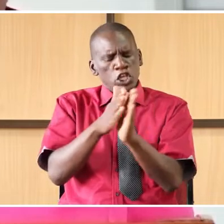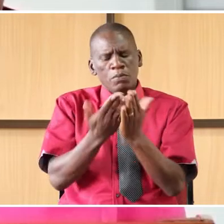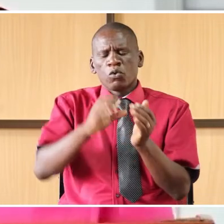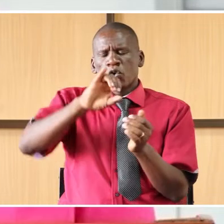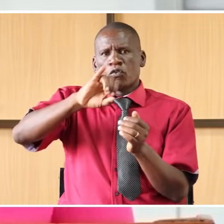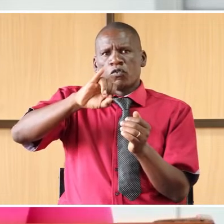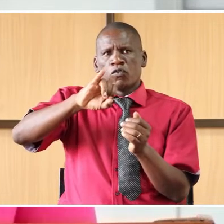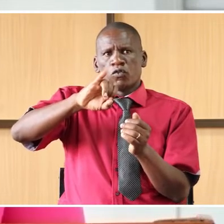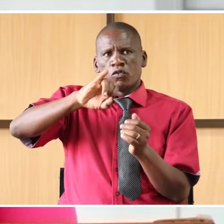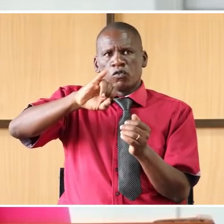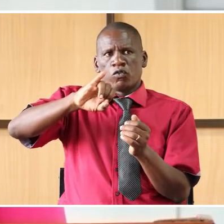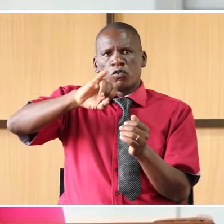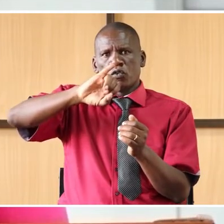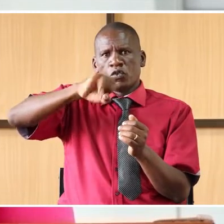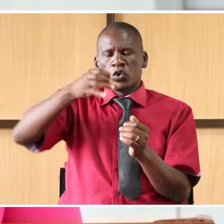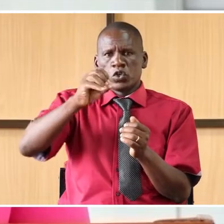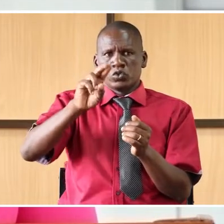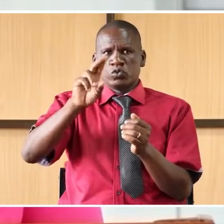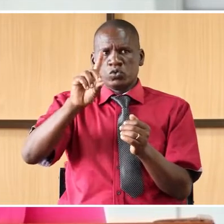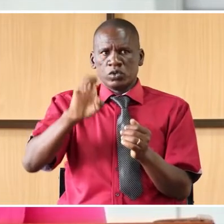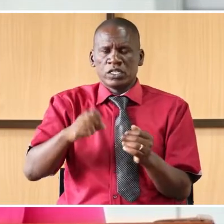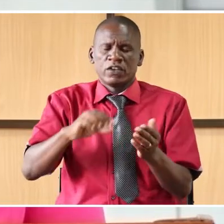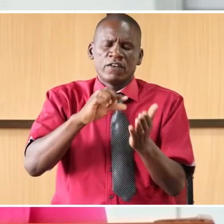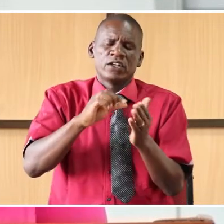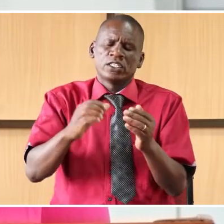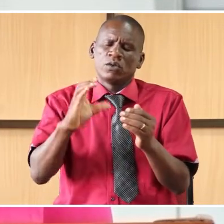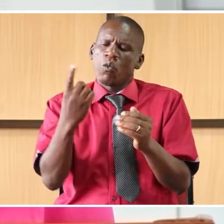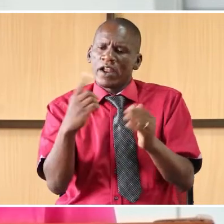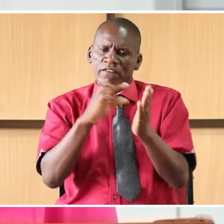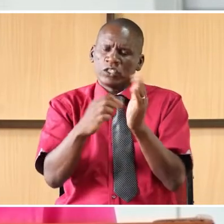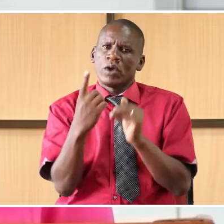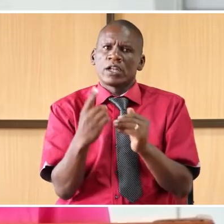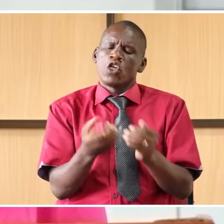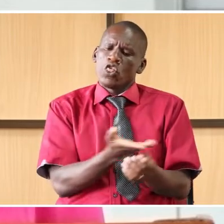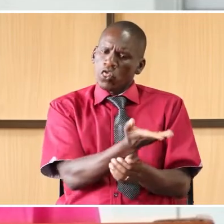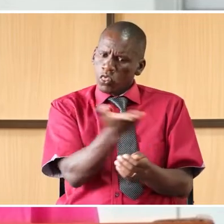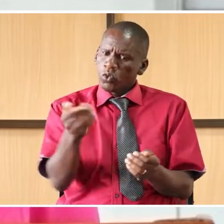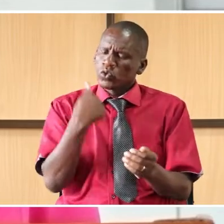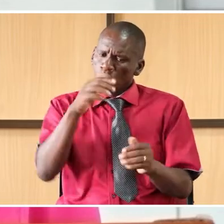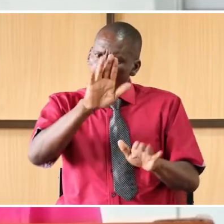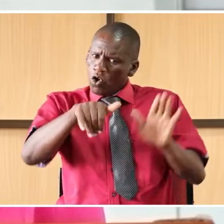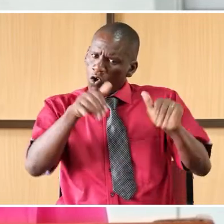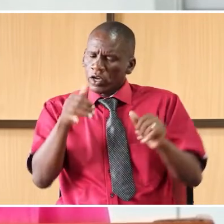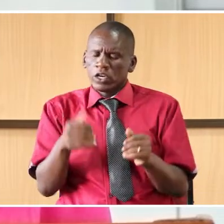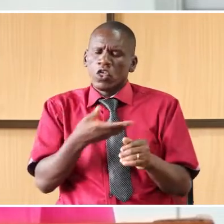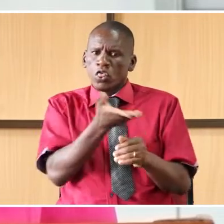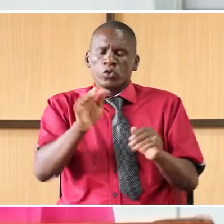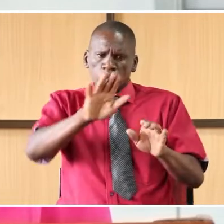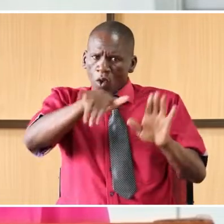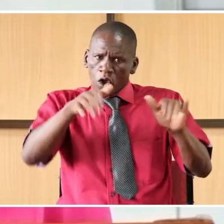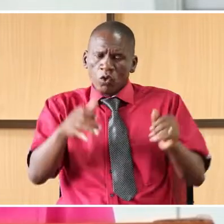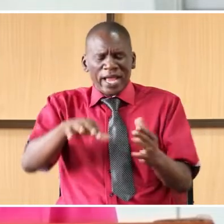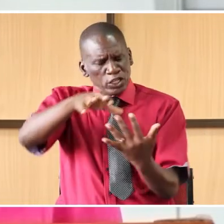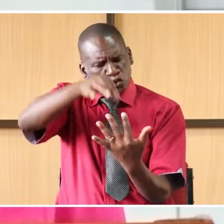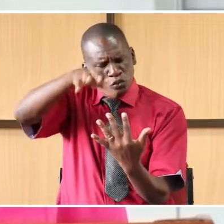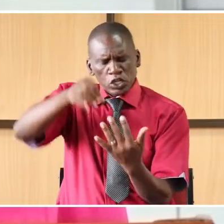of Jude 1 verse 1, it says, who are those who are called and